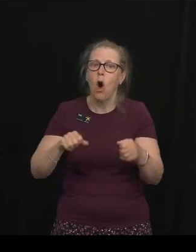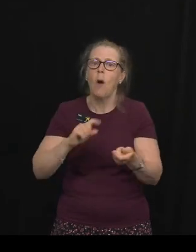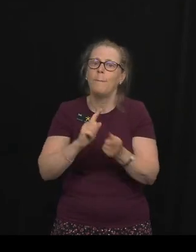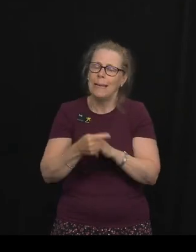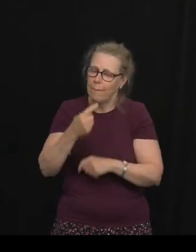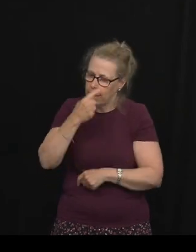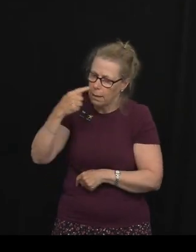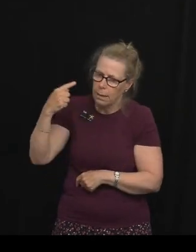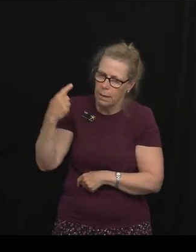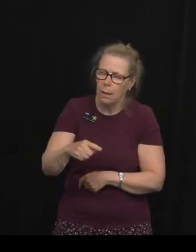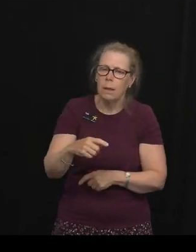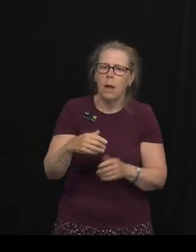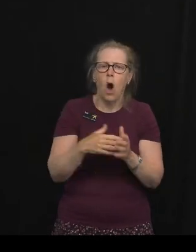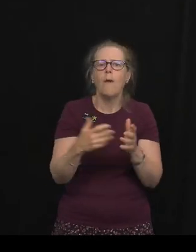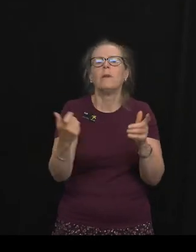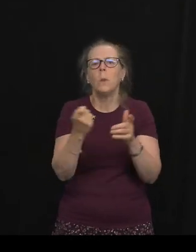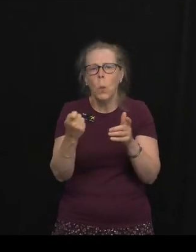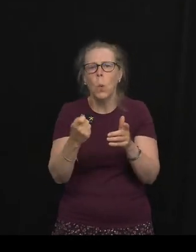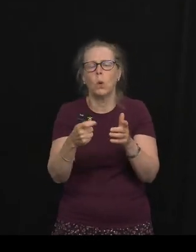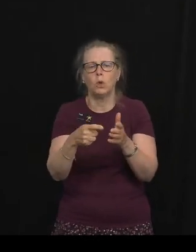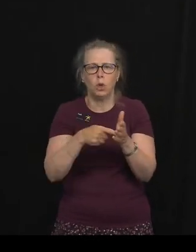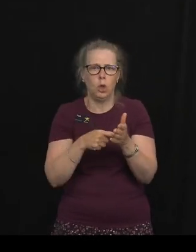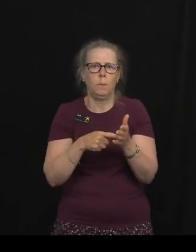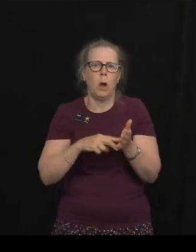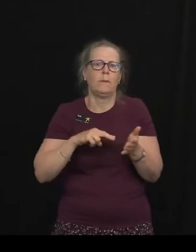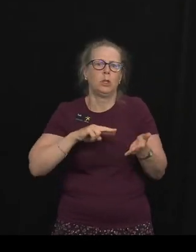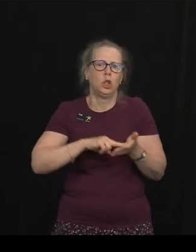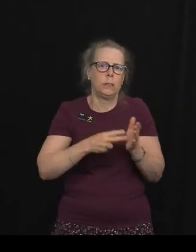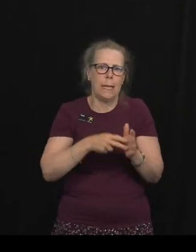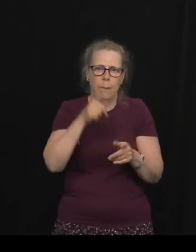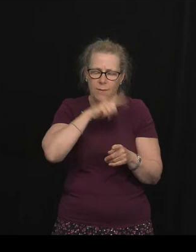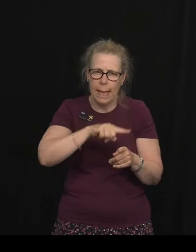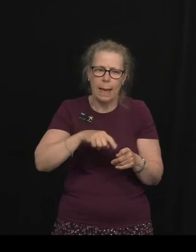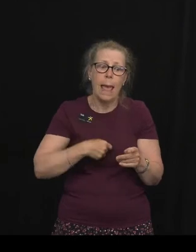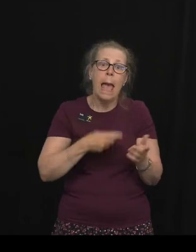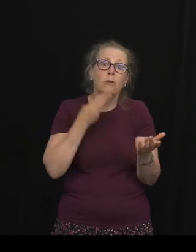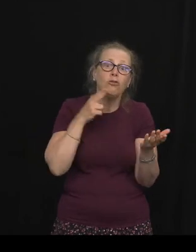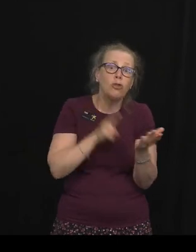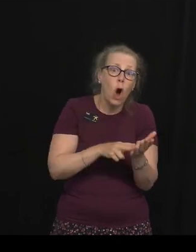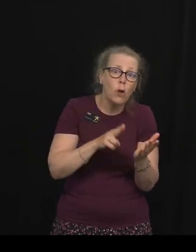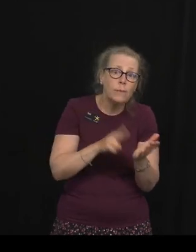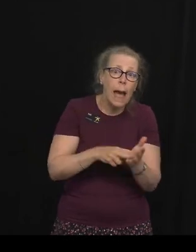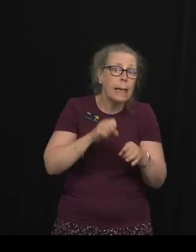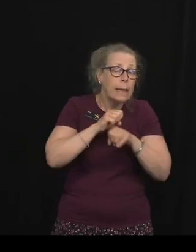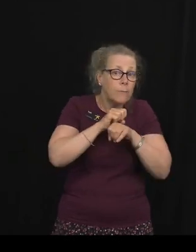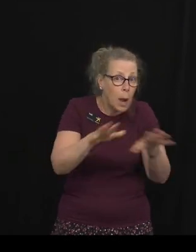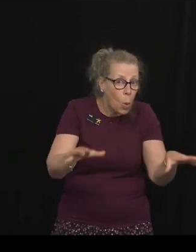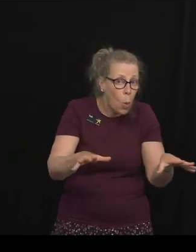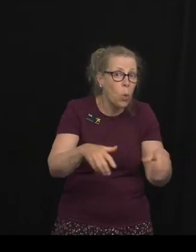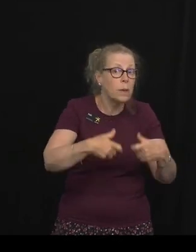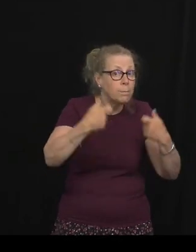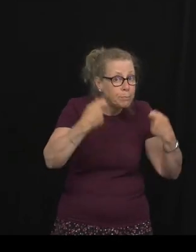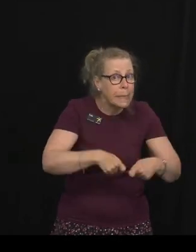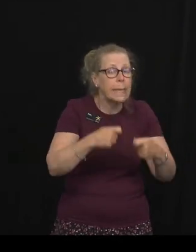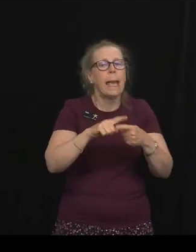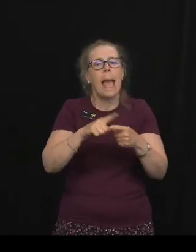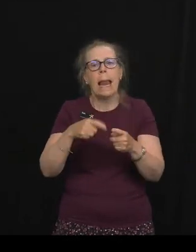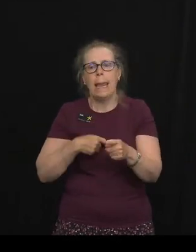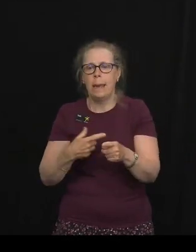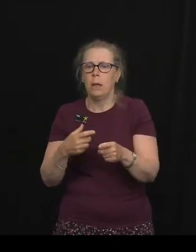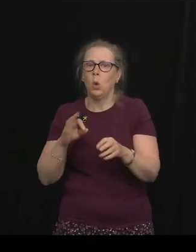some aspect of the health system failing, whether it was because of lack of data and information, access to tests